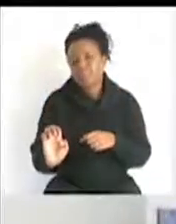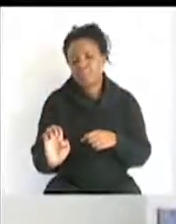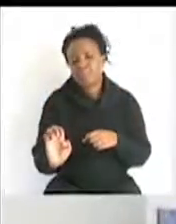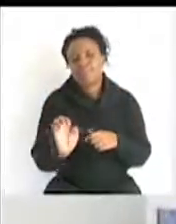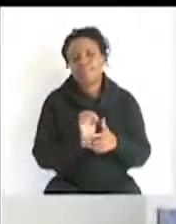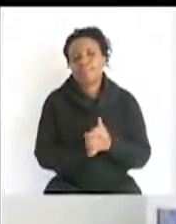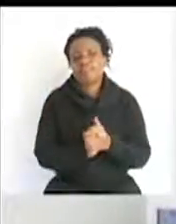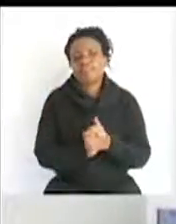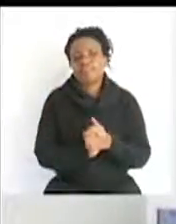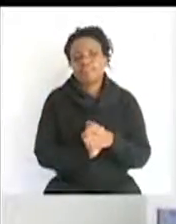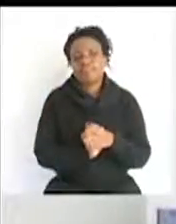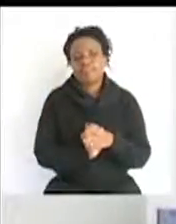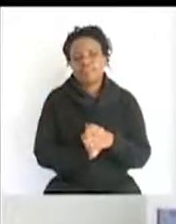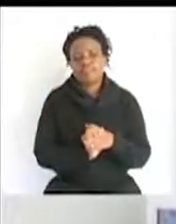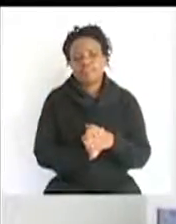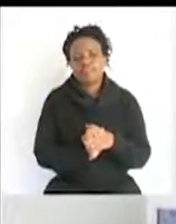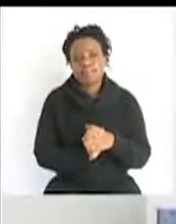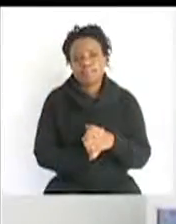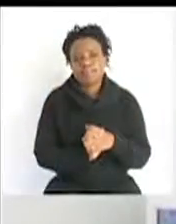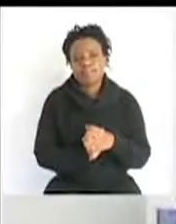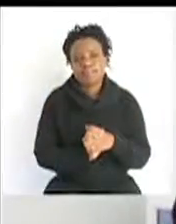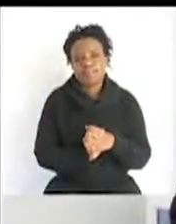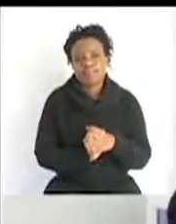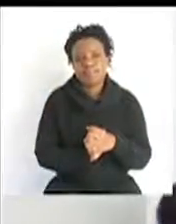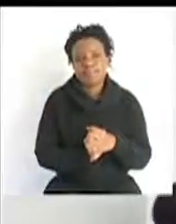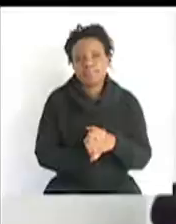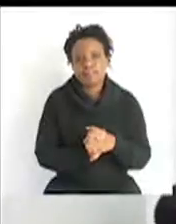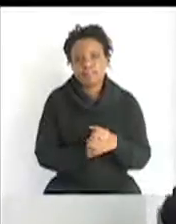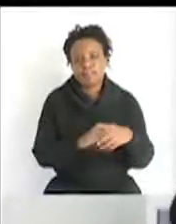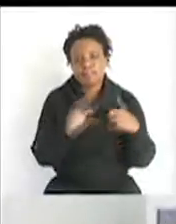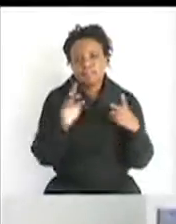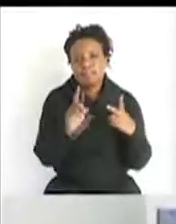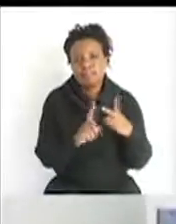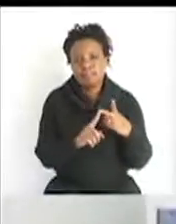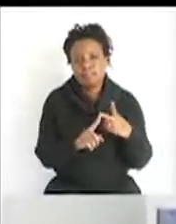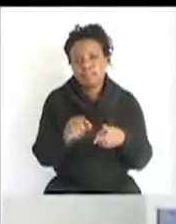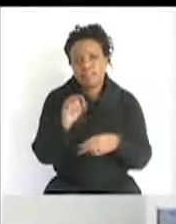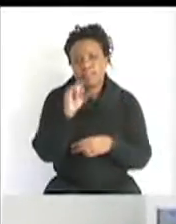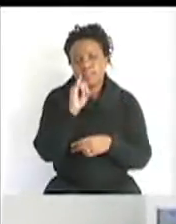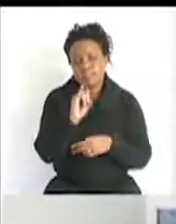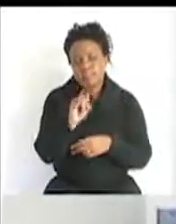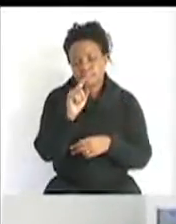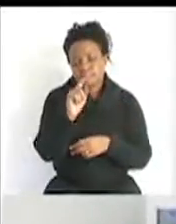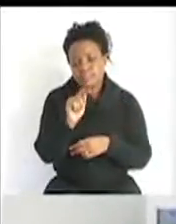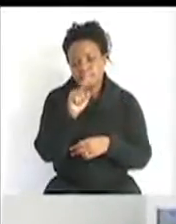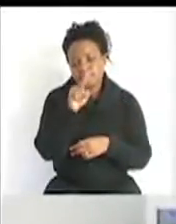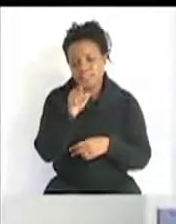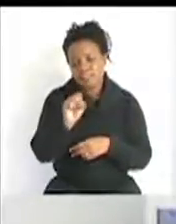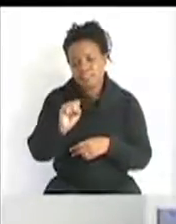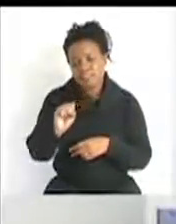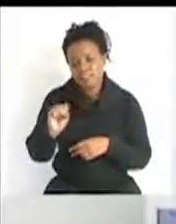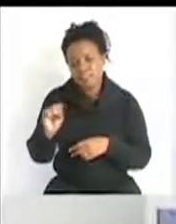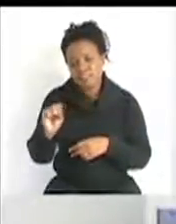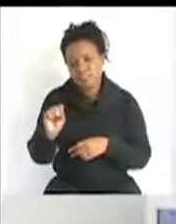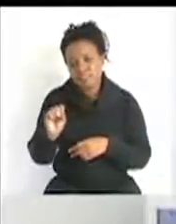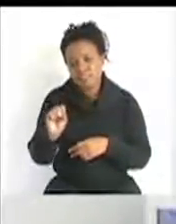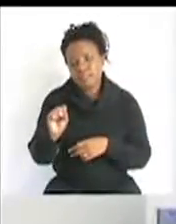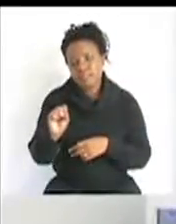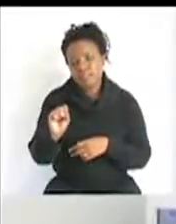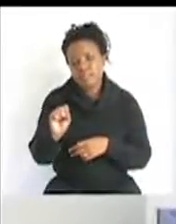cat is licking its tail, okay? And it's with an apostrophe. It